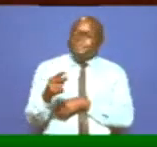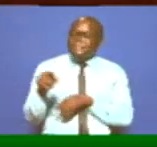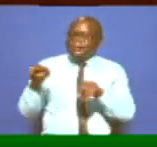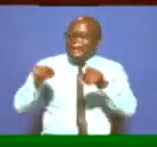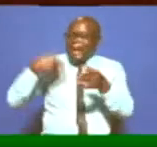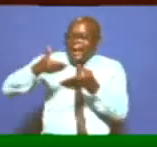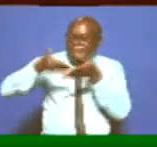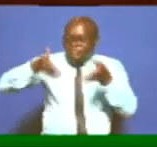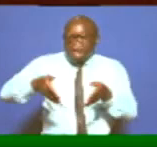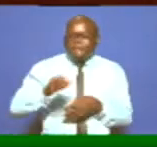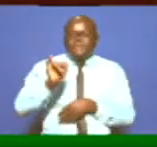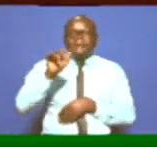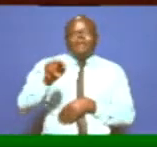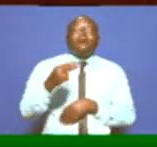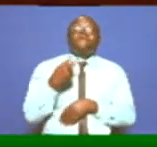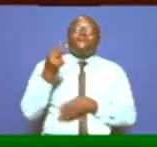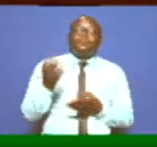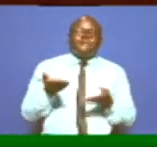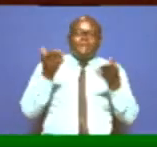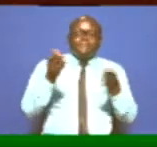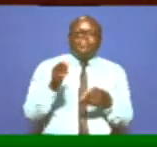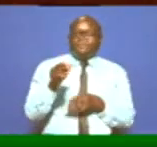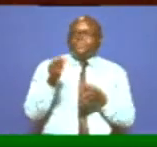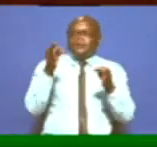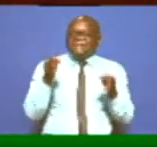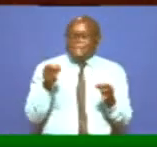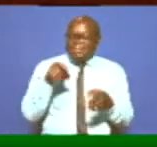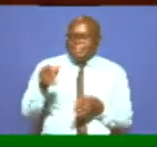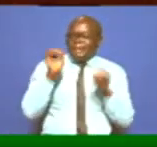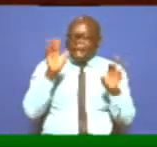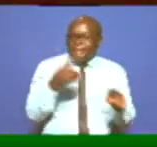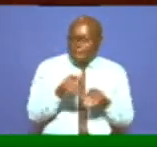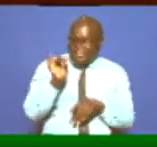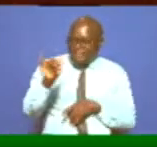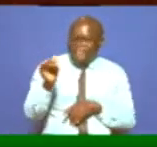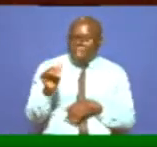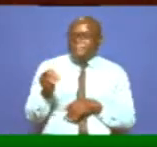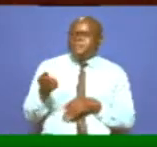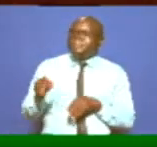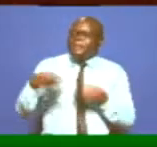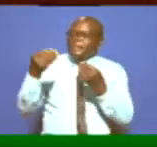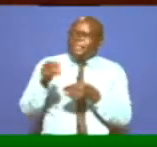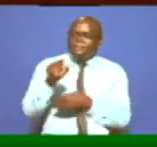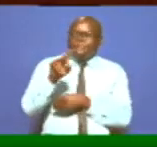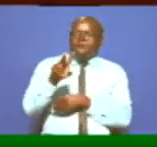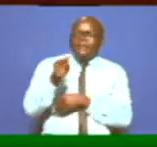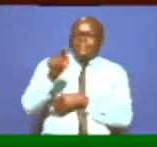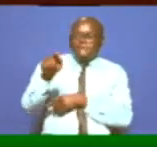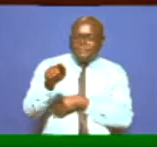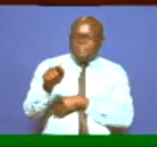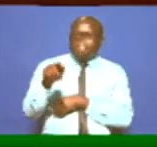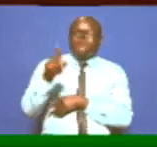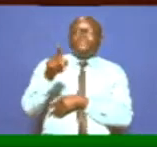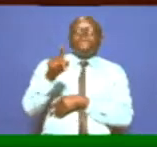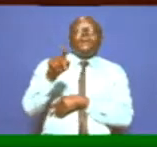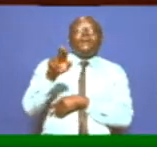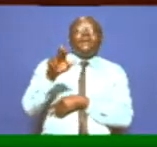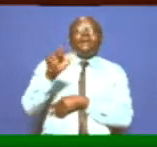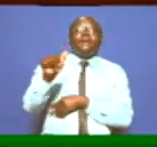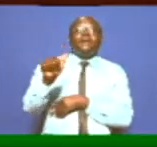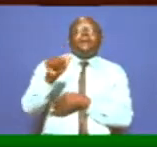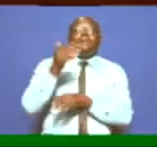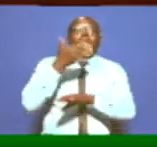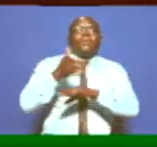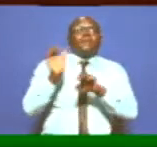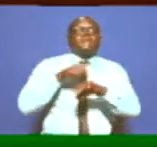raised to the National Treasury have not been paid, yet VAT has to be remitted to KRA without delays. It is notably